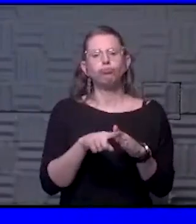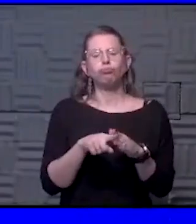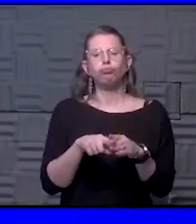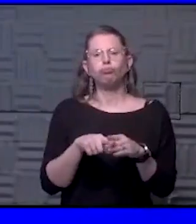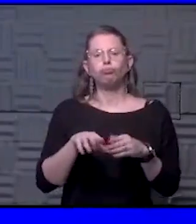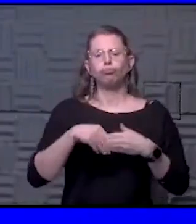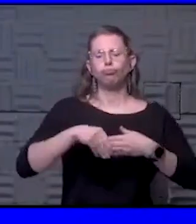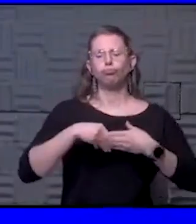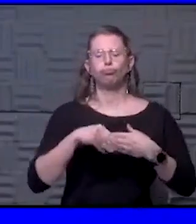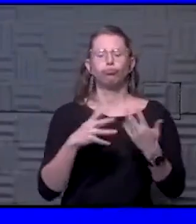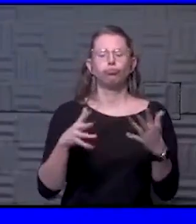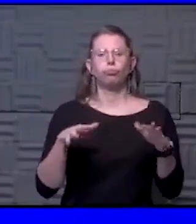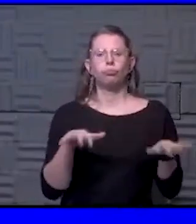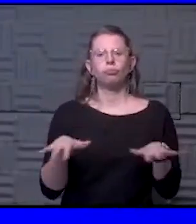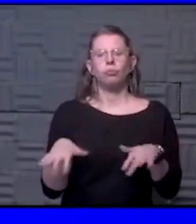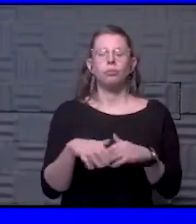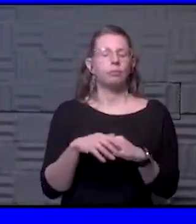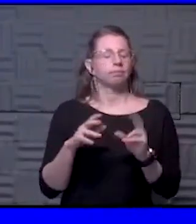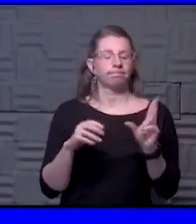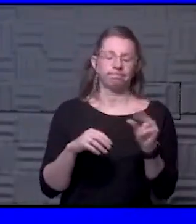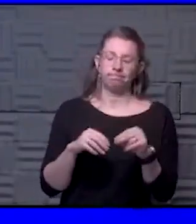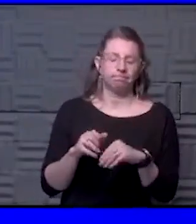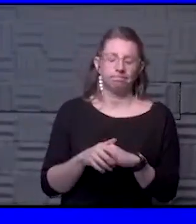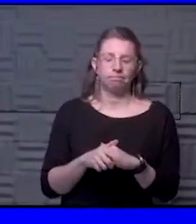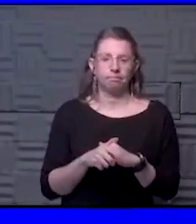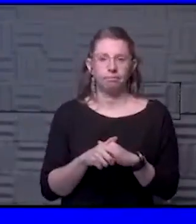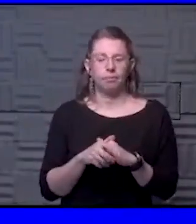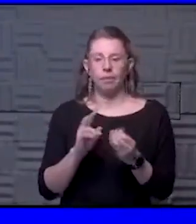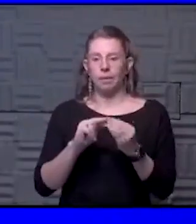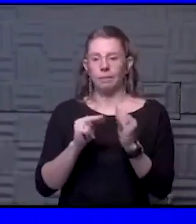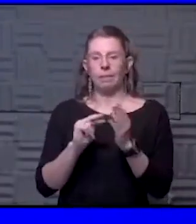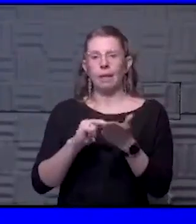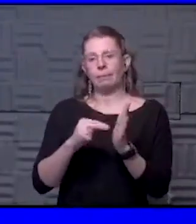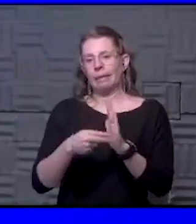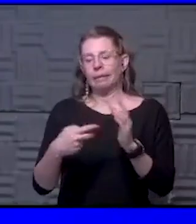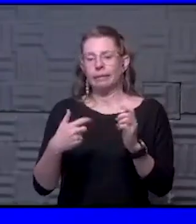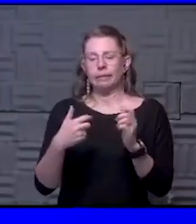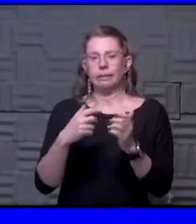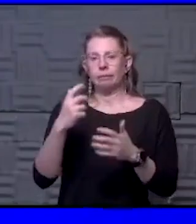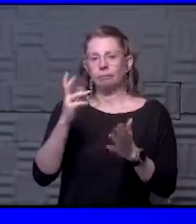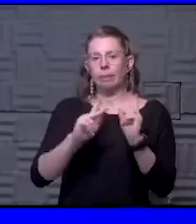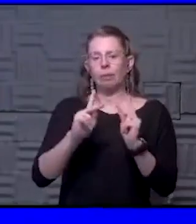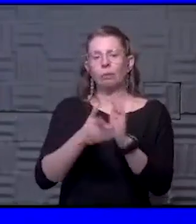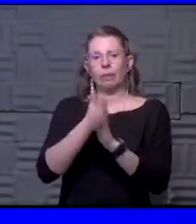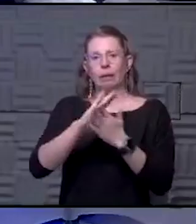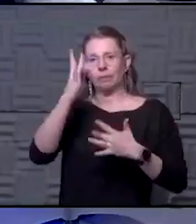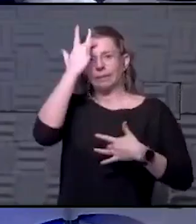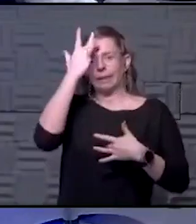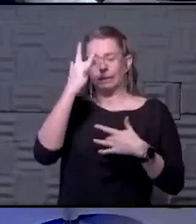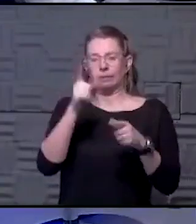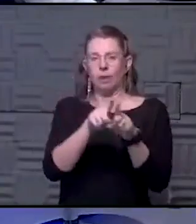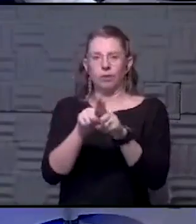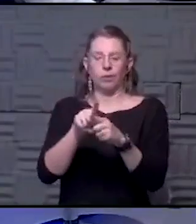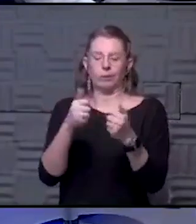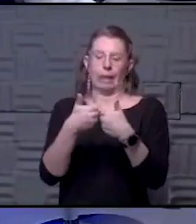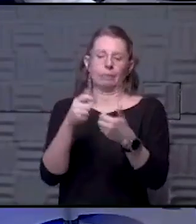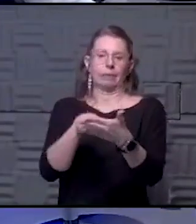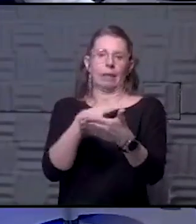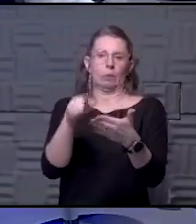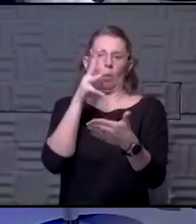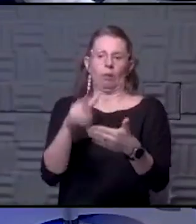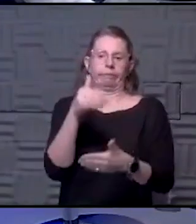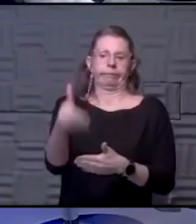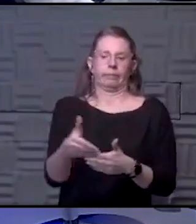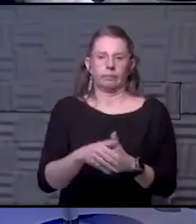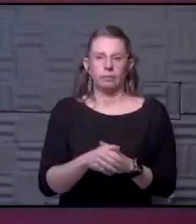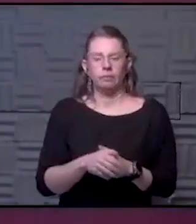up. Right. That's a recipe for, you know, canceled games, sick people, all that sort of Yeah, stuff. especially with the variant out there. And Nate, what I say too is proper